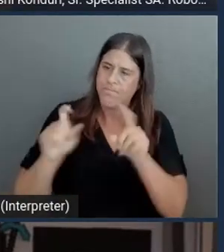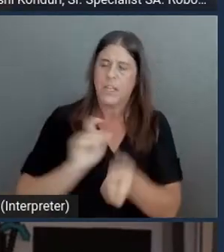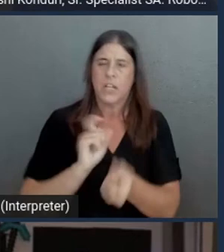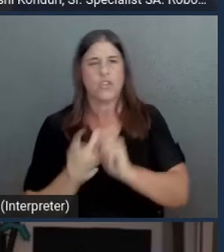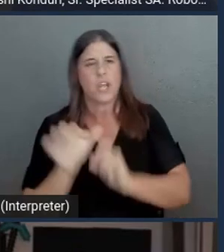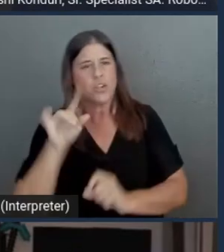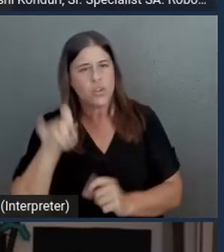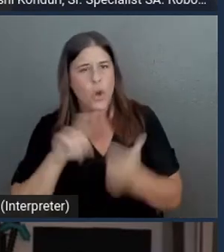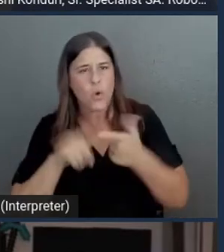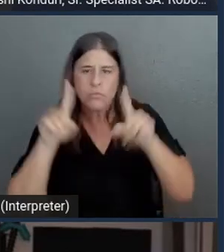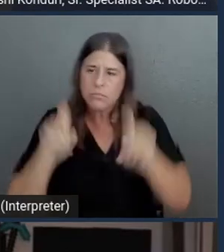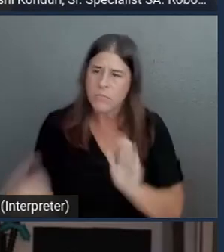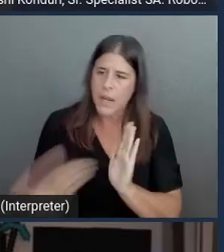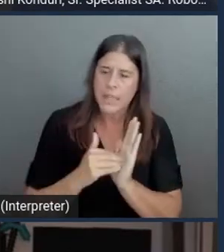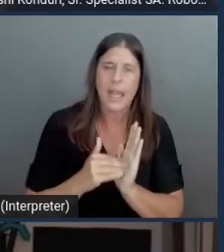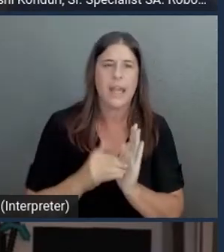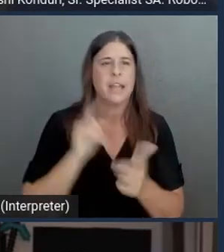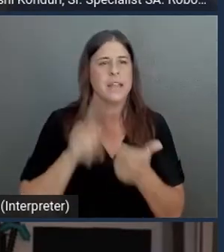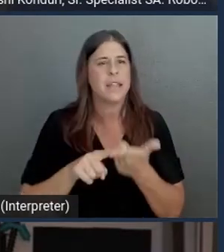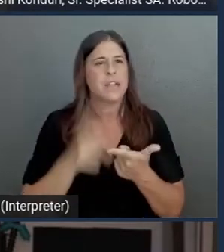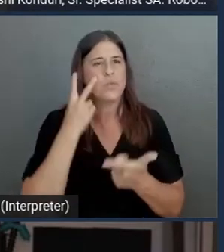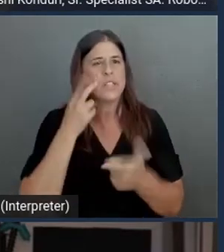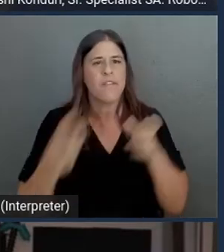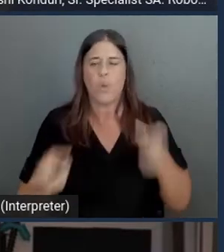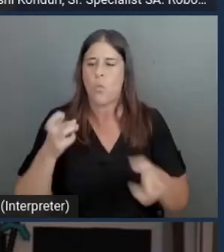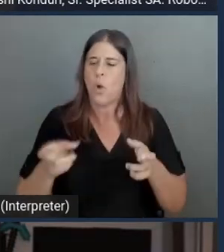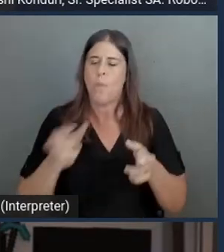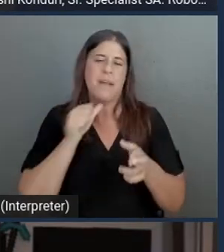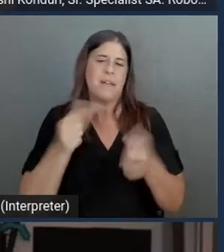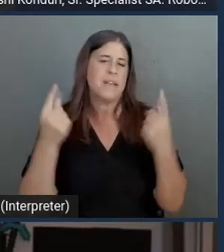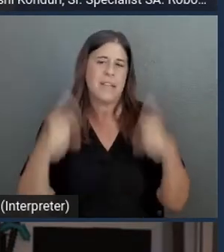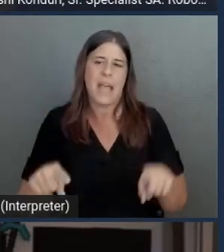so that the robot tries not to do it in the real world.